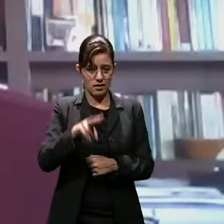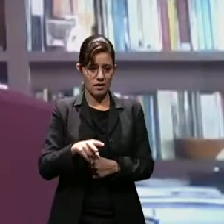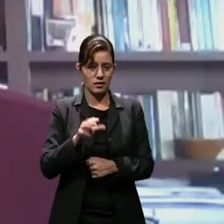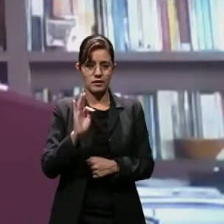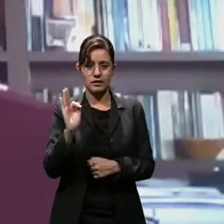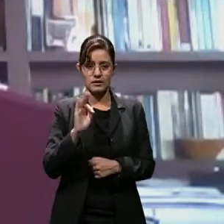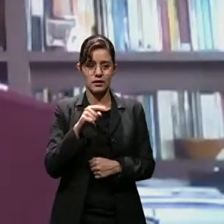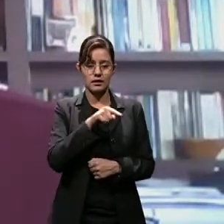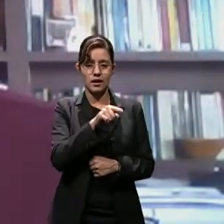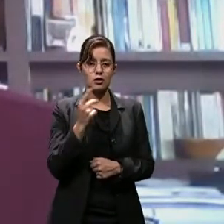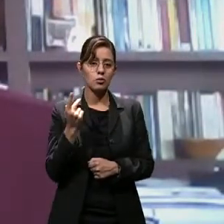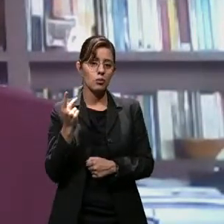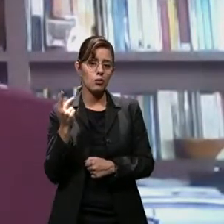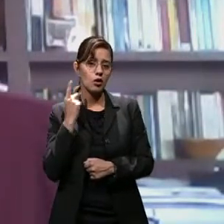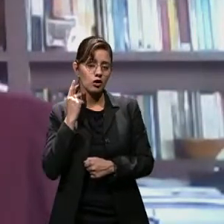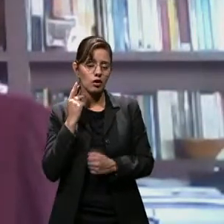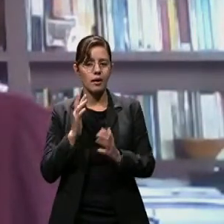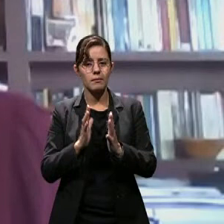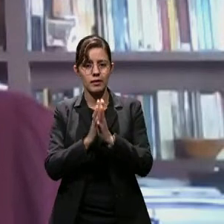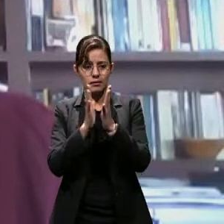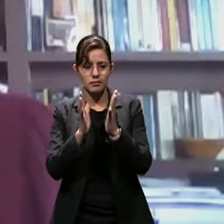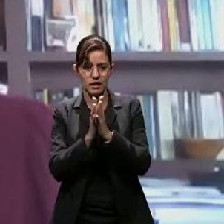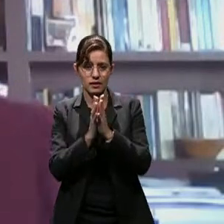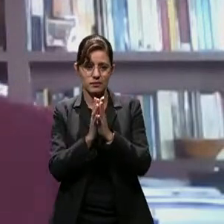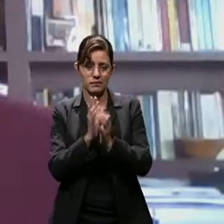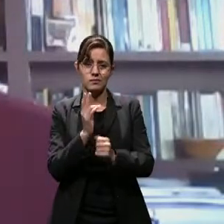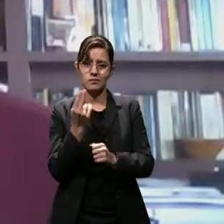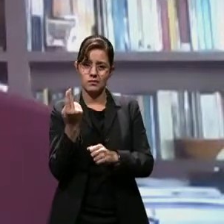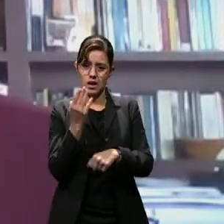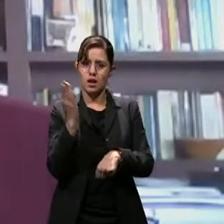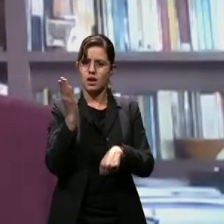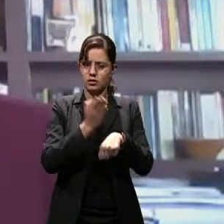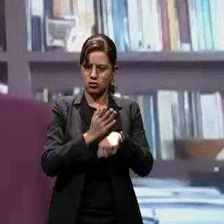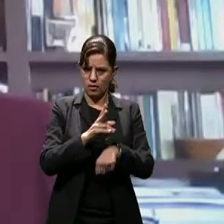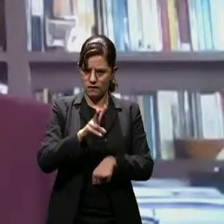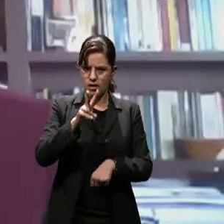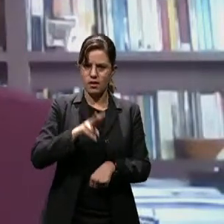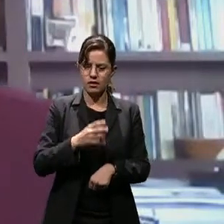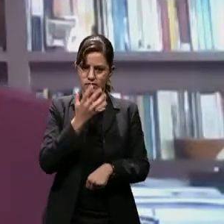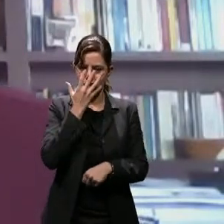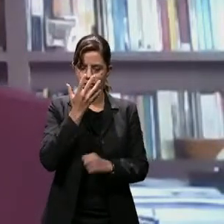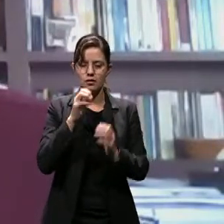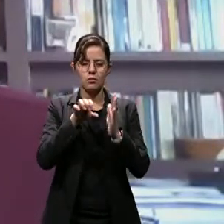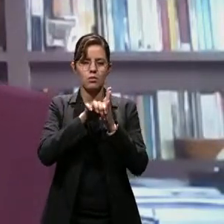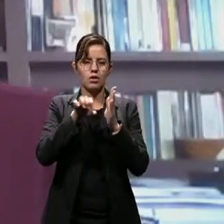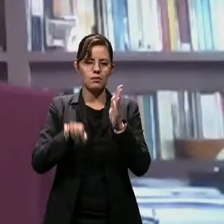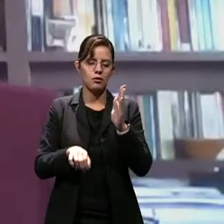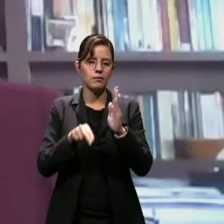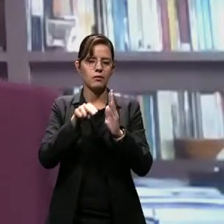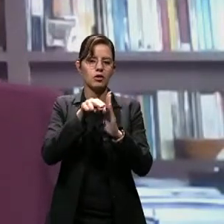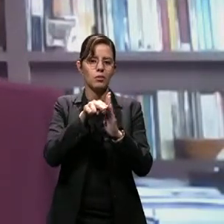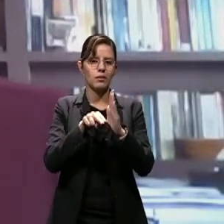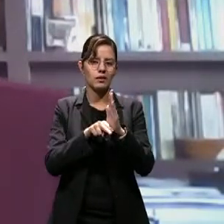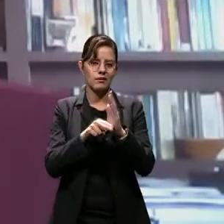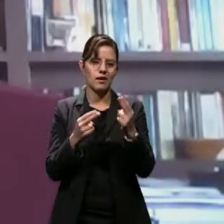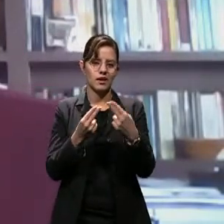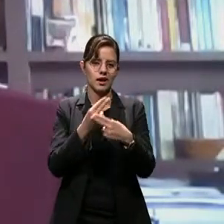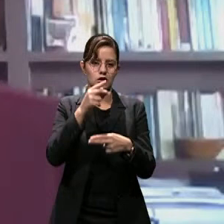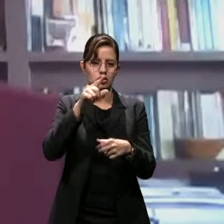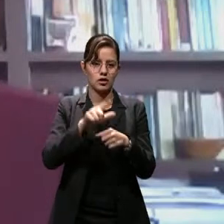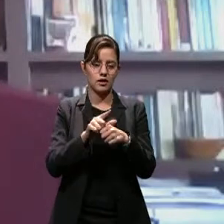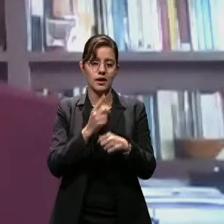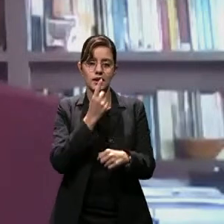represent a political cost to those exerting it. For example, national electoral regulation provides